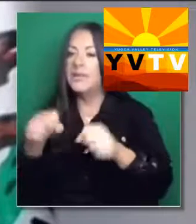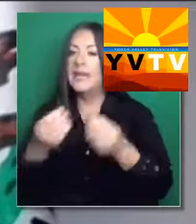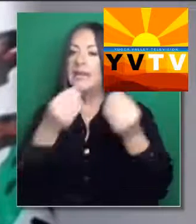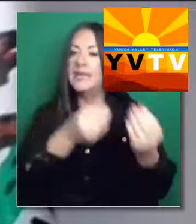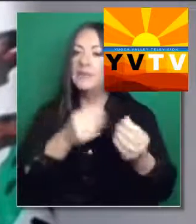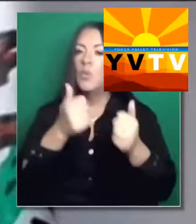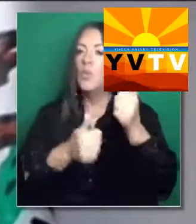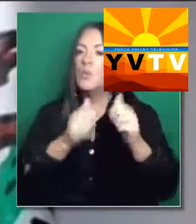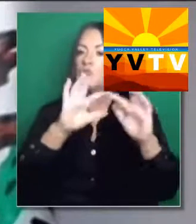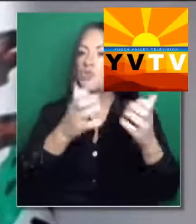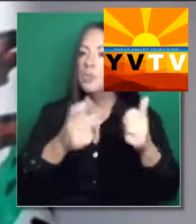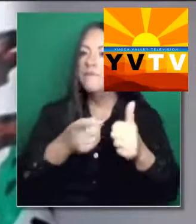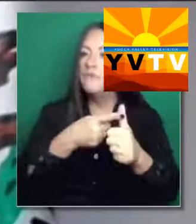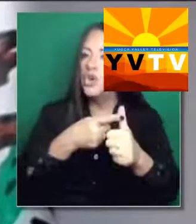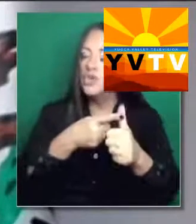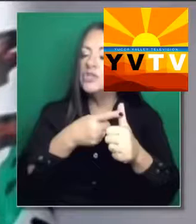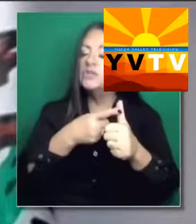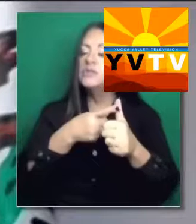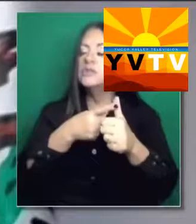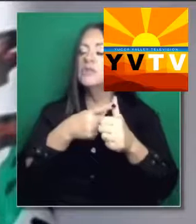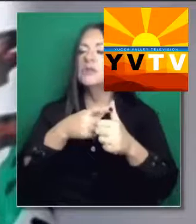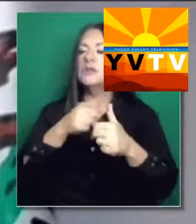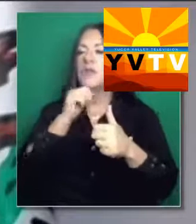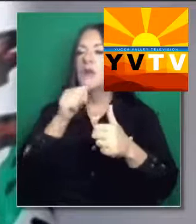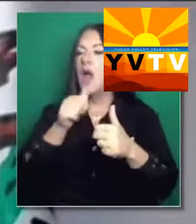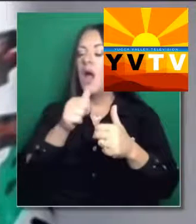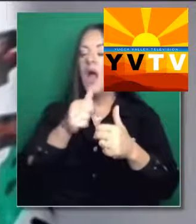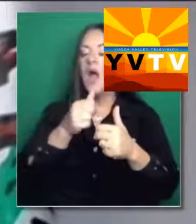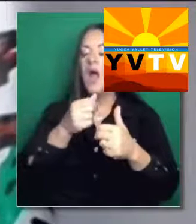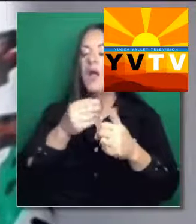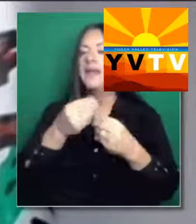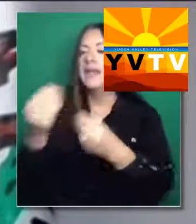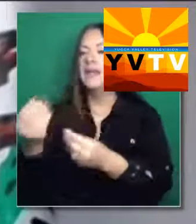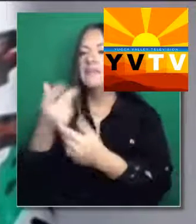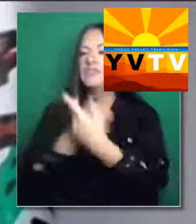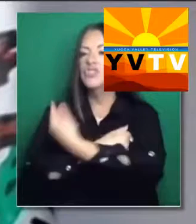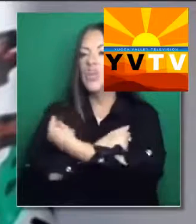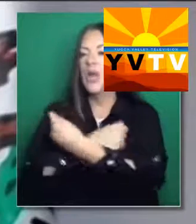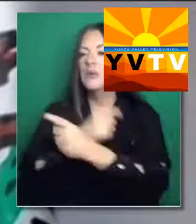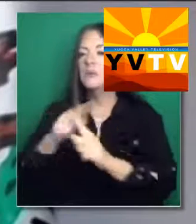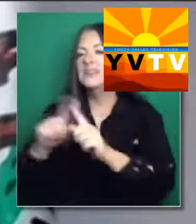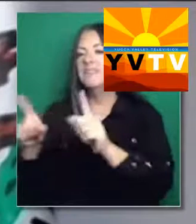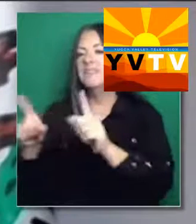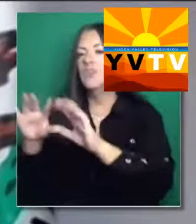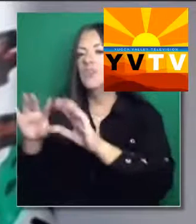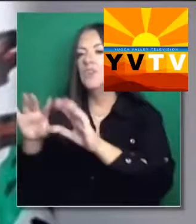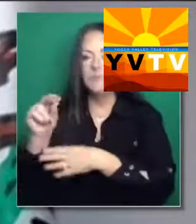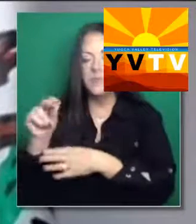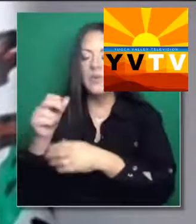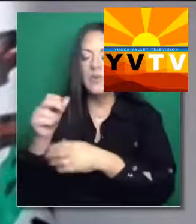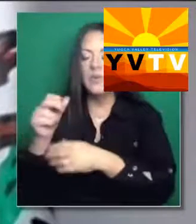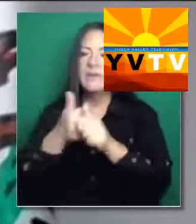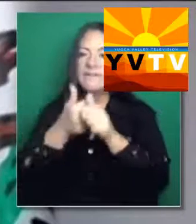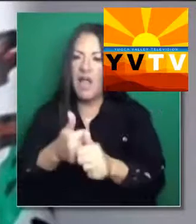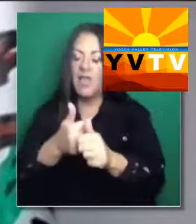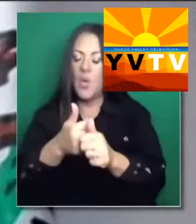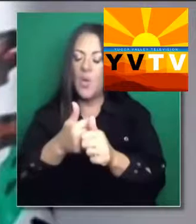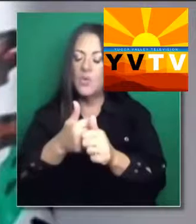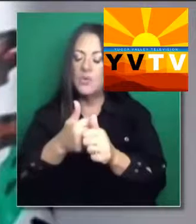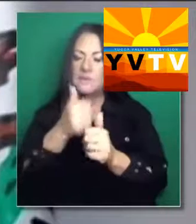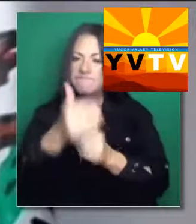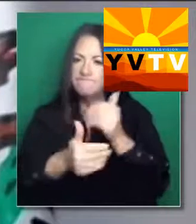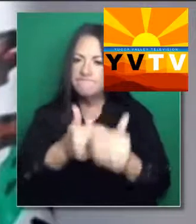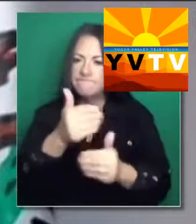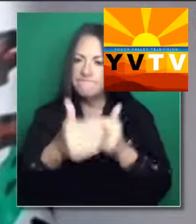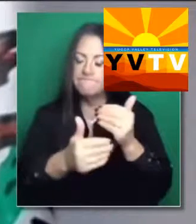to encourage the continued sort of drumbeat of get people vaccinated. But while making sure that